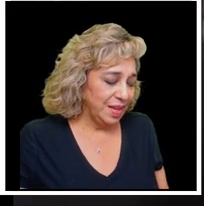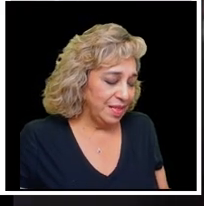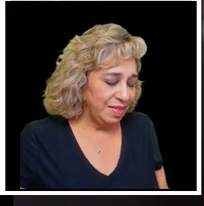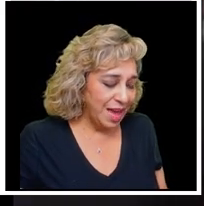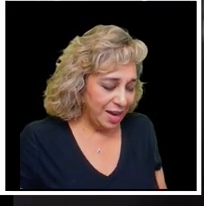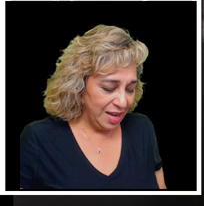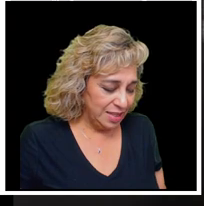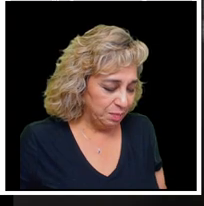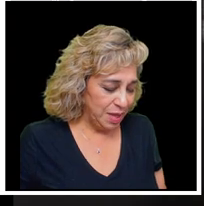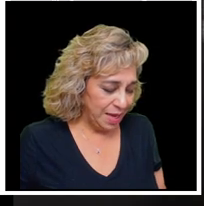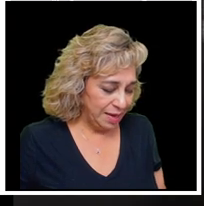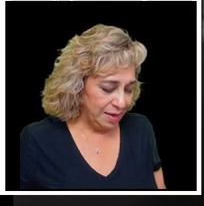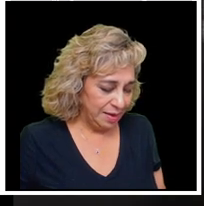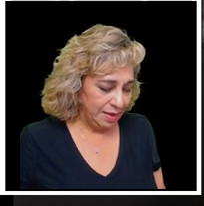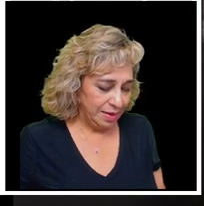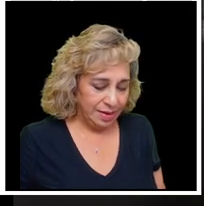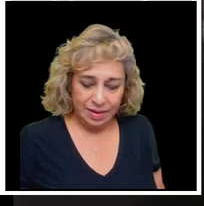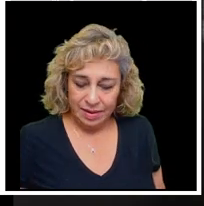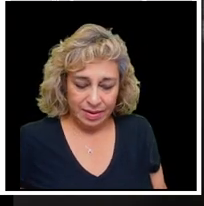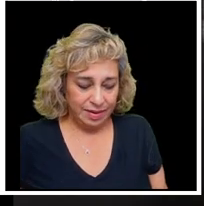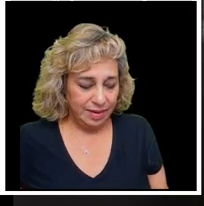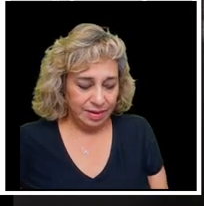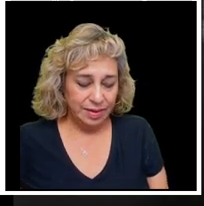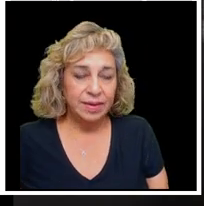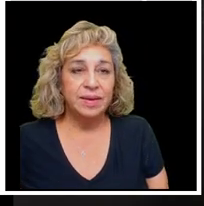that is a plan